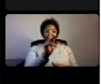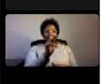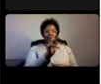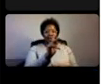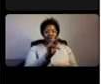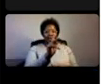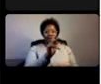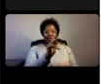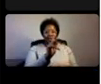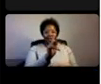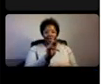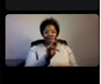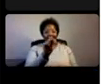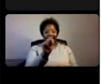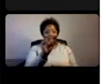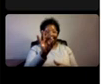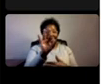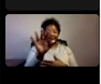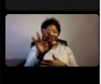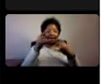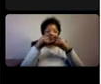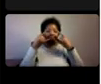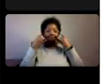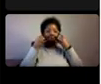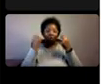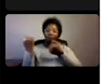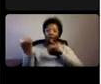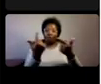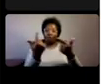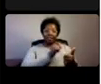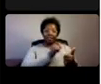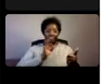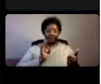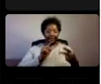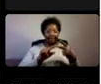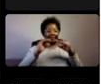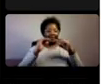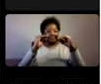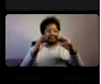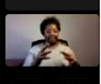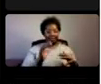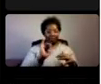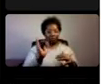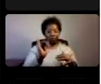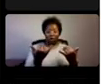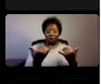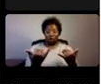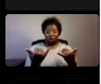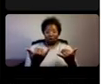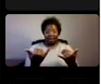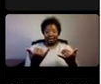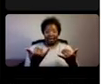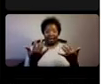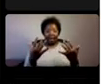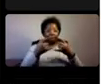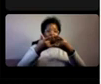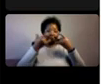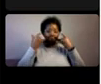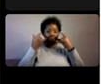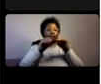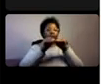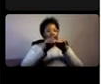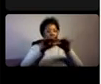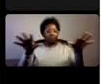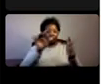all staff and teachers in all of our schools. By the close of business today, all of those masks will be distributed to